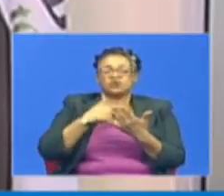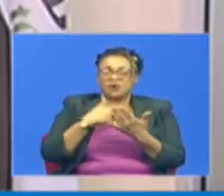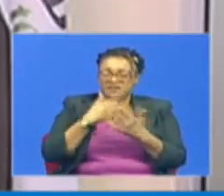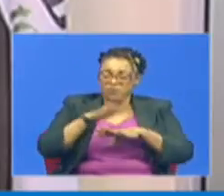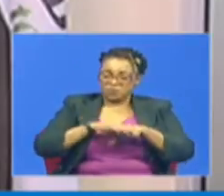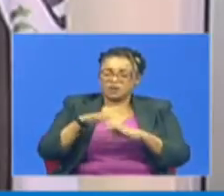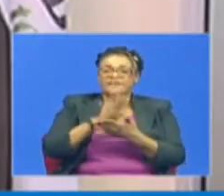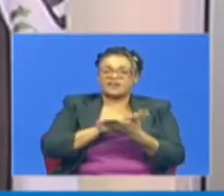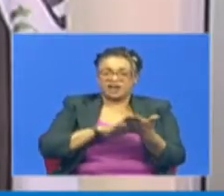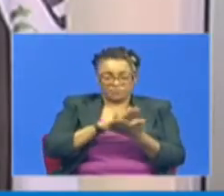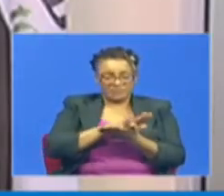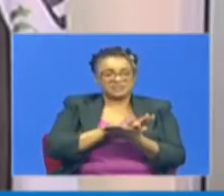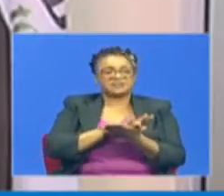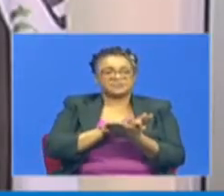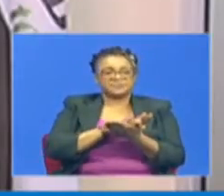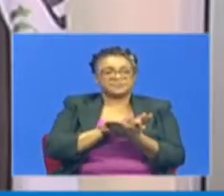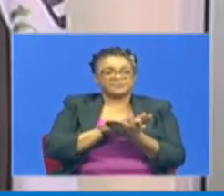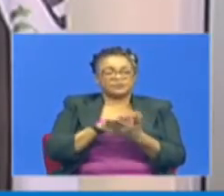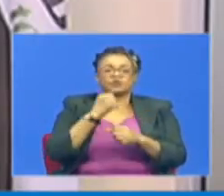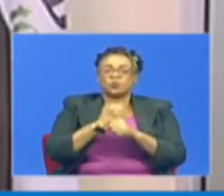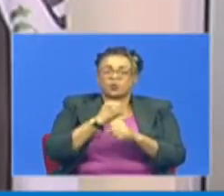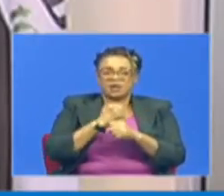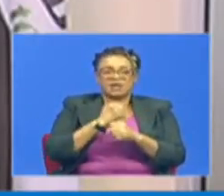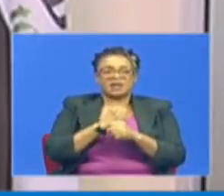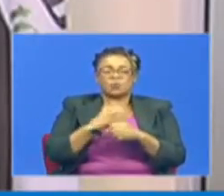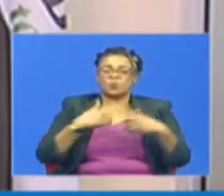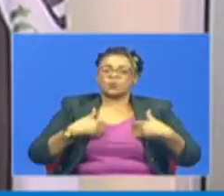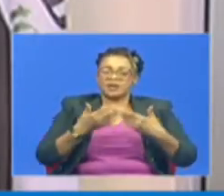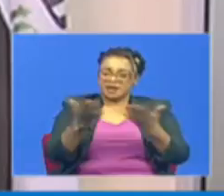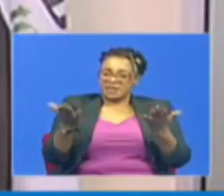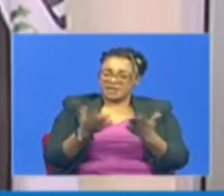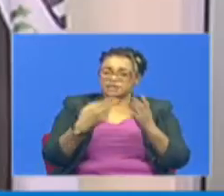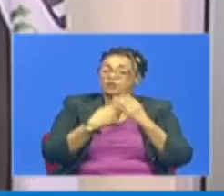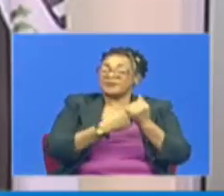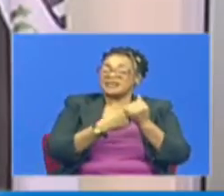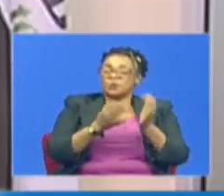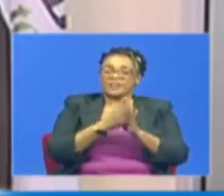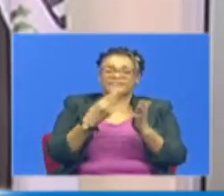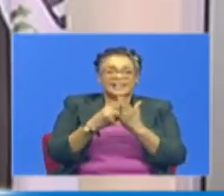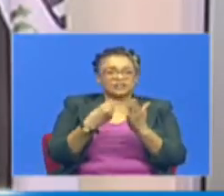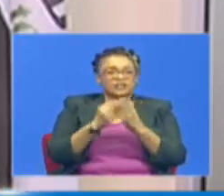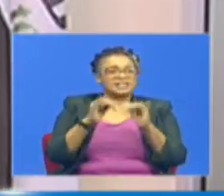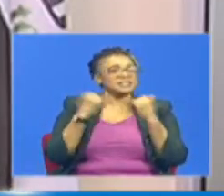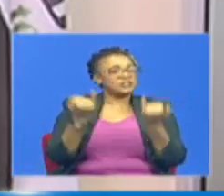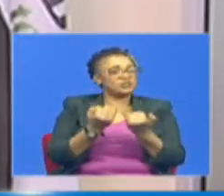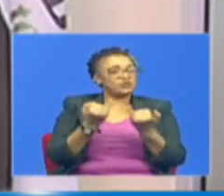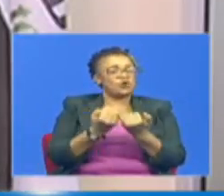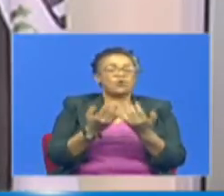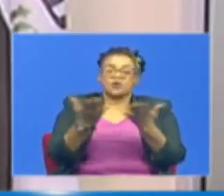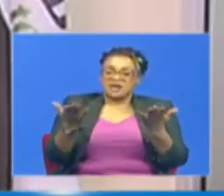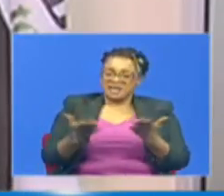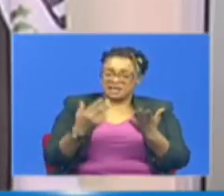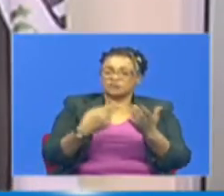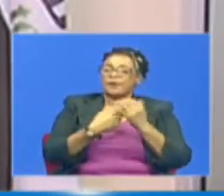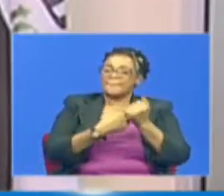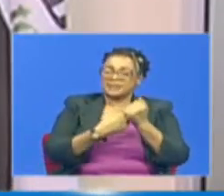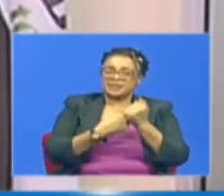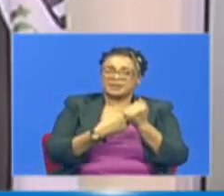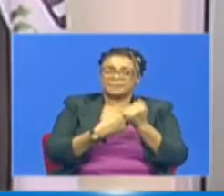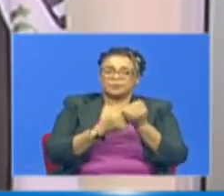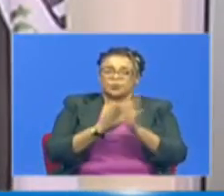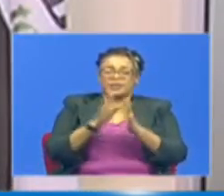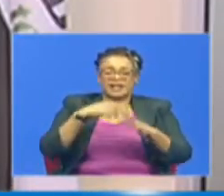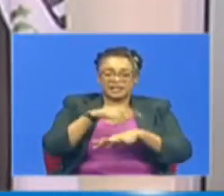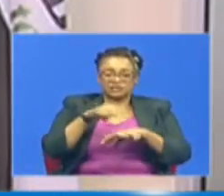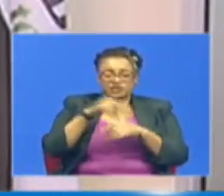environment to work in. We are here to partner with financial institutions. We are here to partner with the national government,